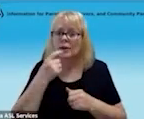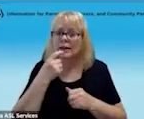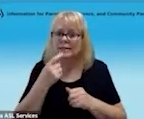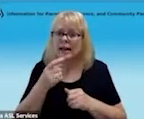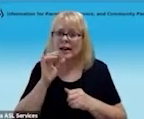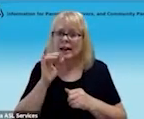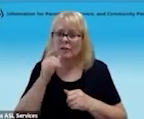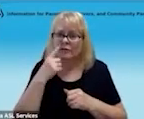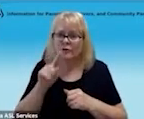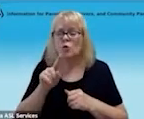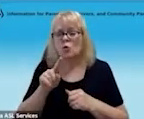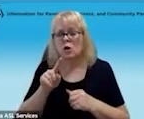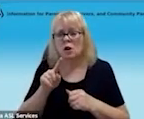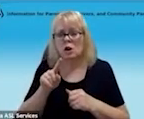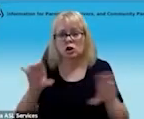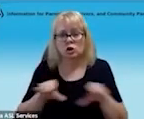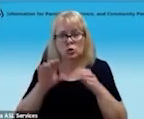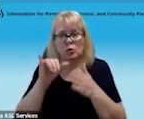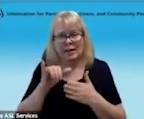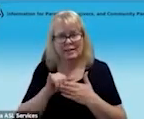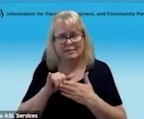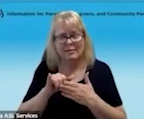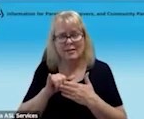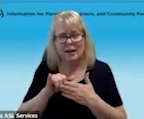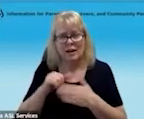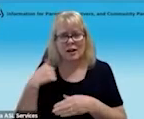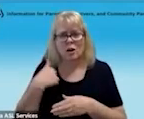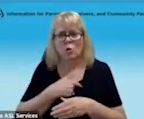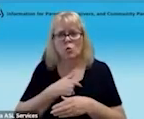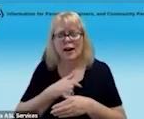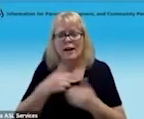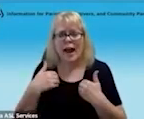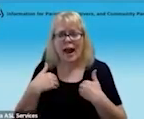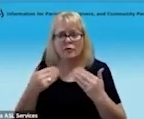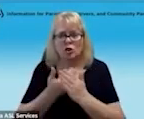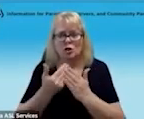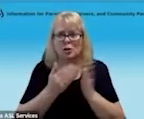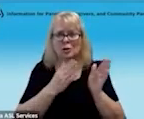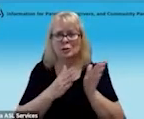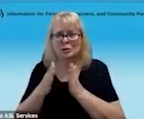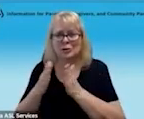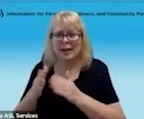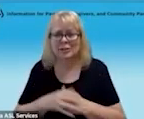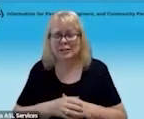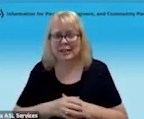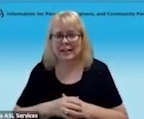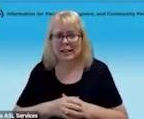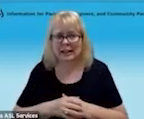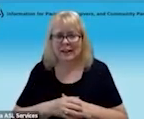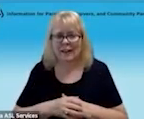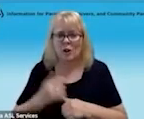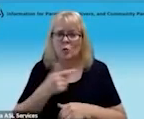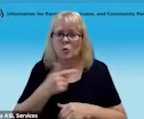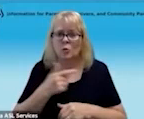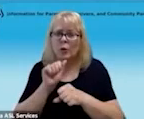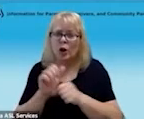to remember that the credible messengers in the communities are in fact the community members themselves. And in fact, I want to just simply say that